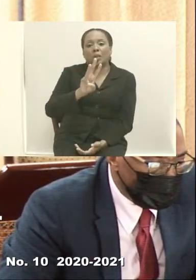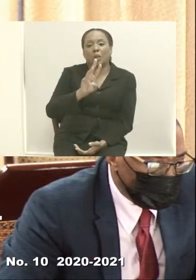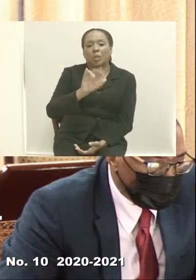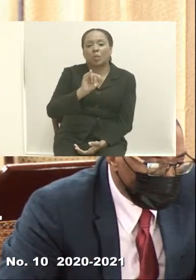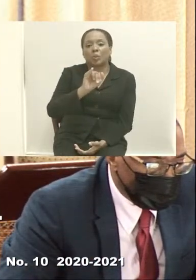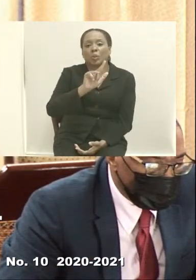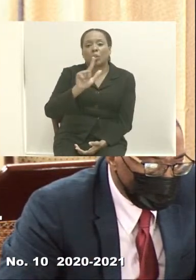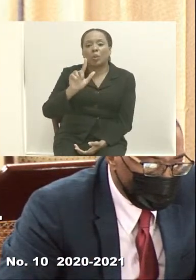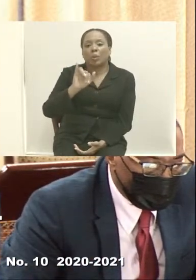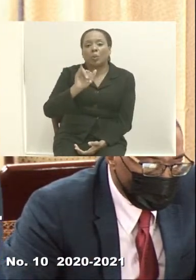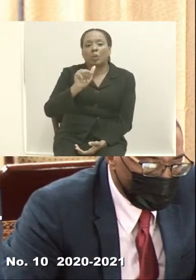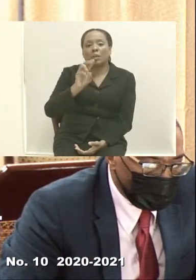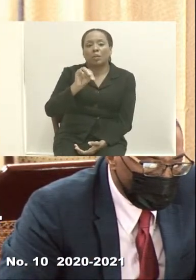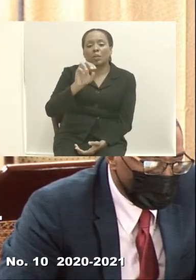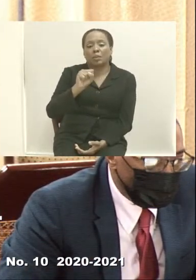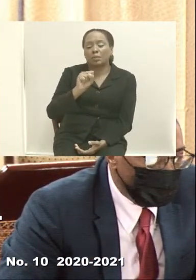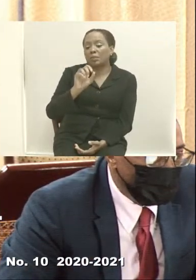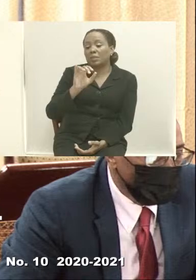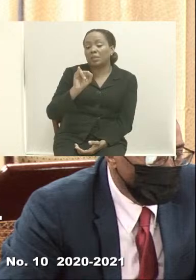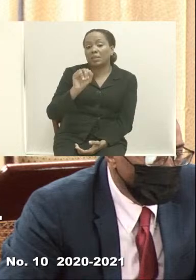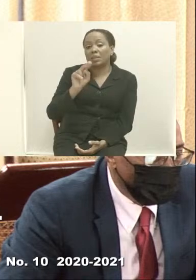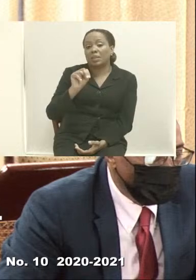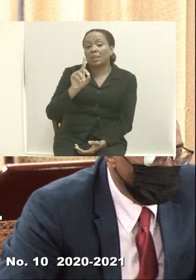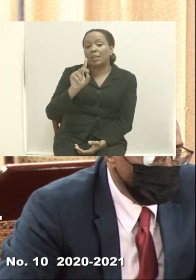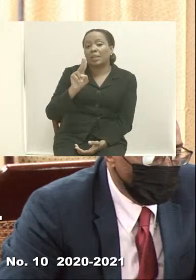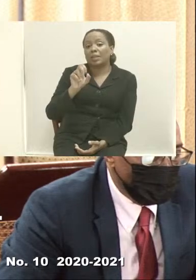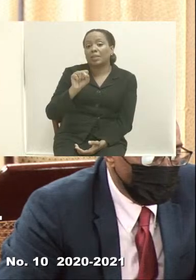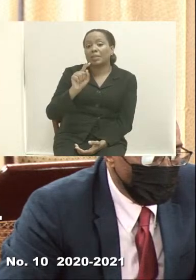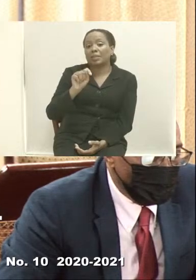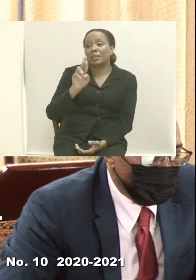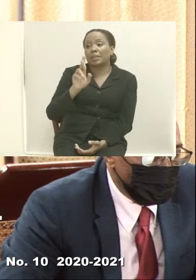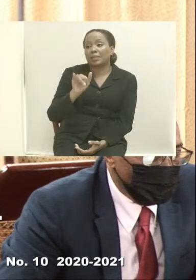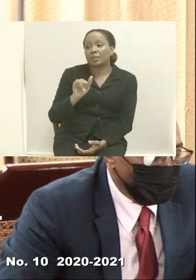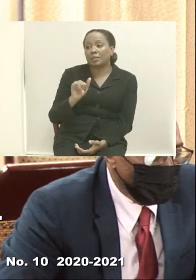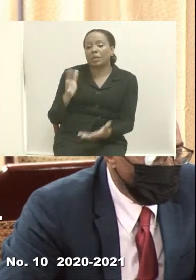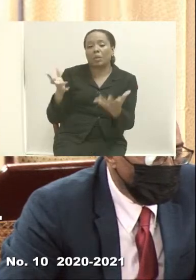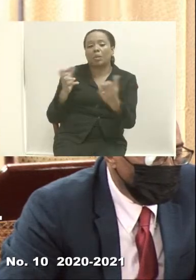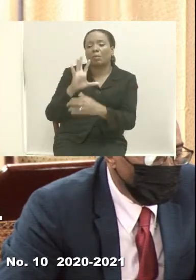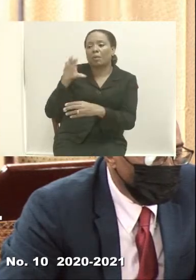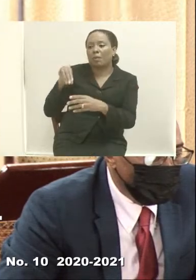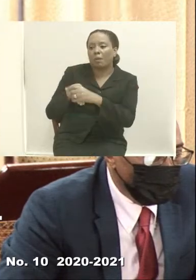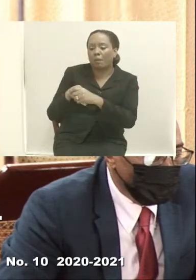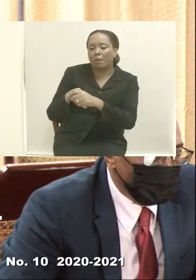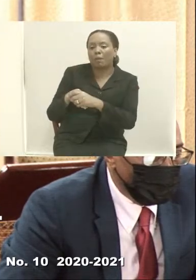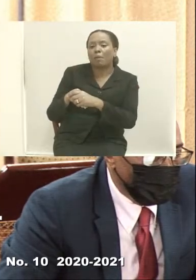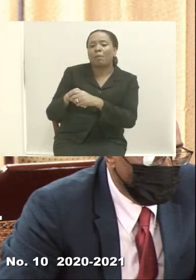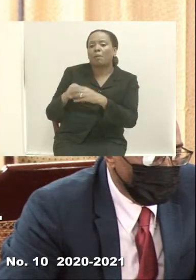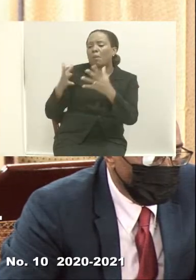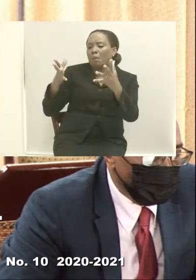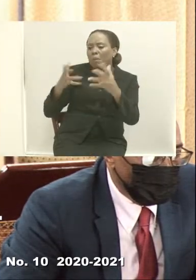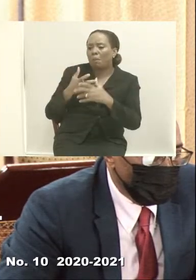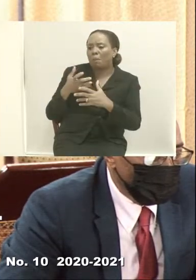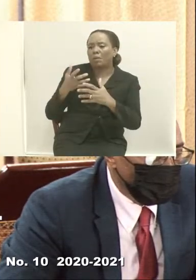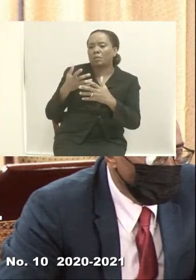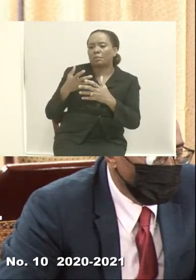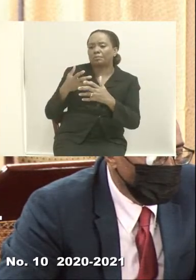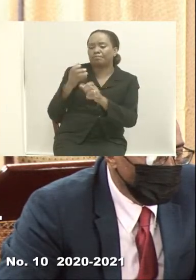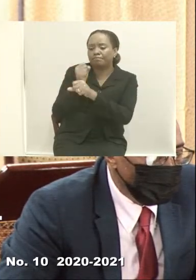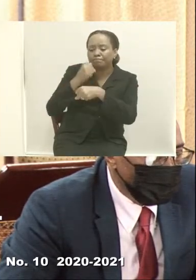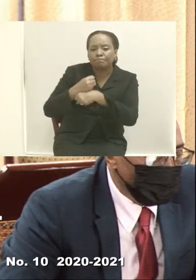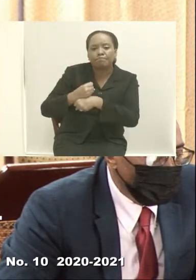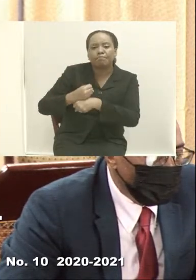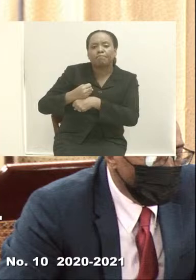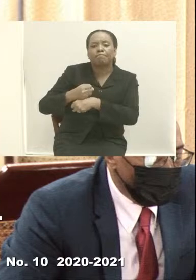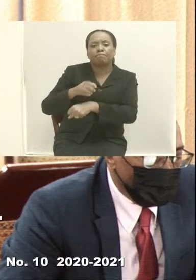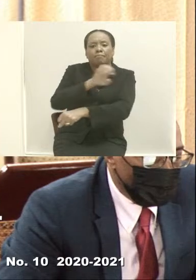in getting into the renewable sector in a bigger way, want to produce X amount of energy, would like to be